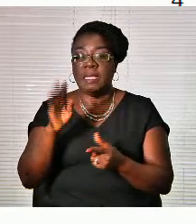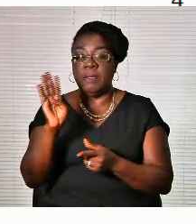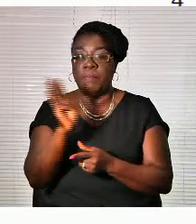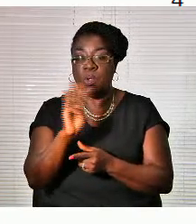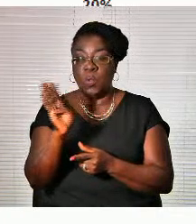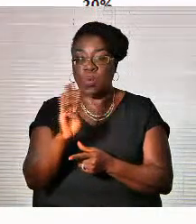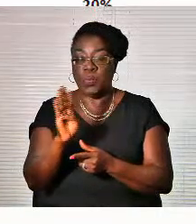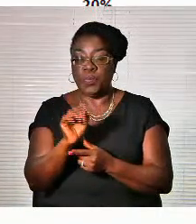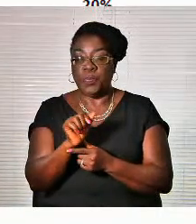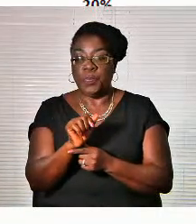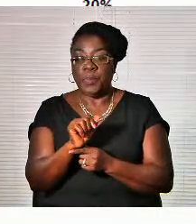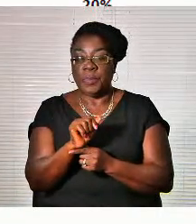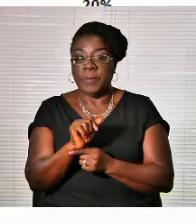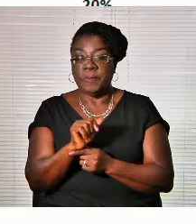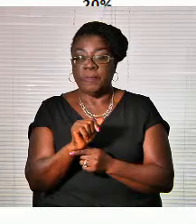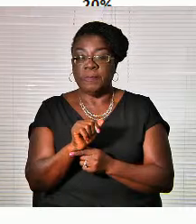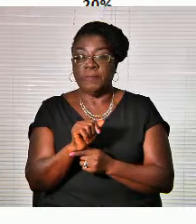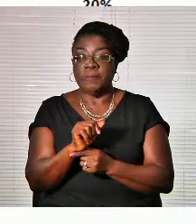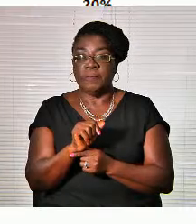slide.